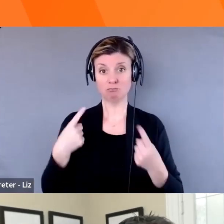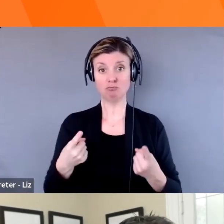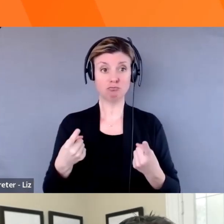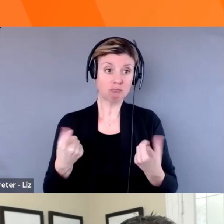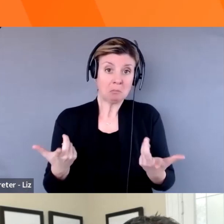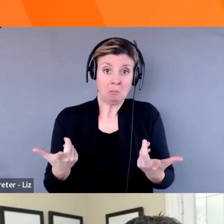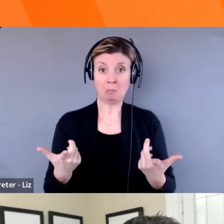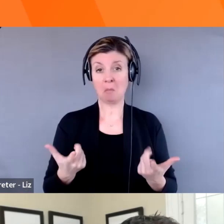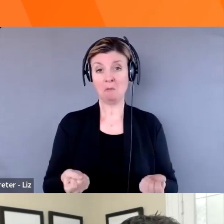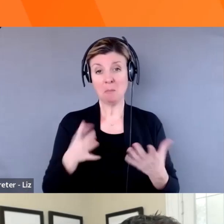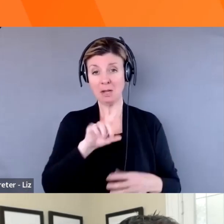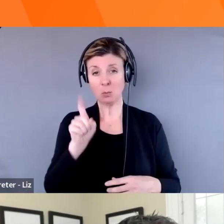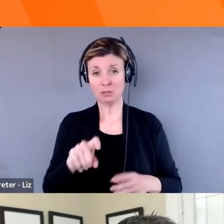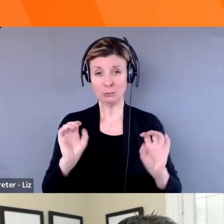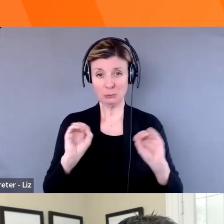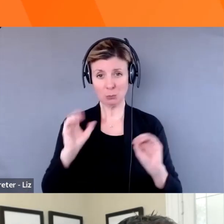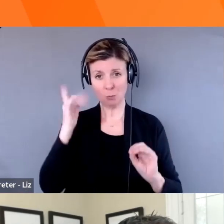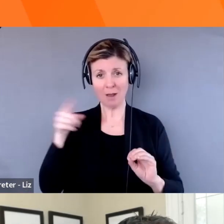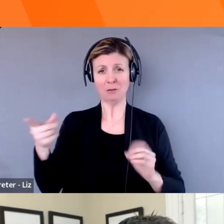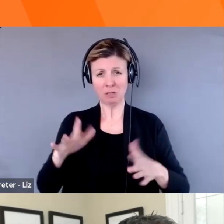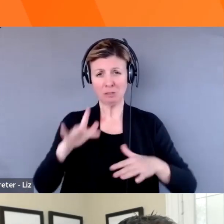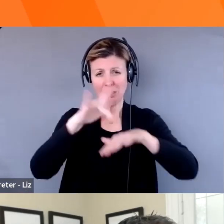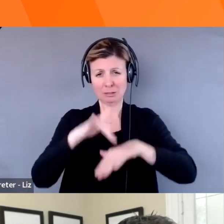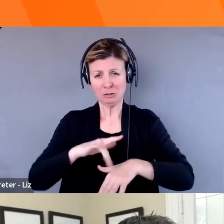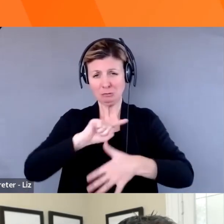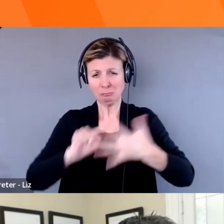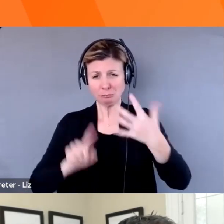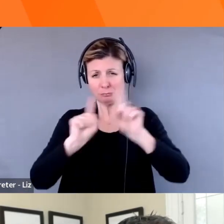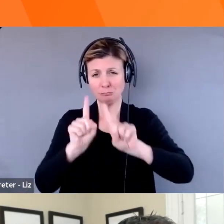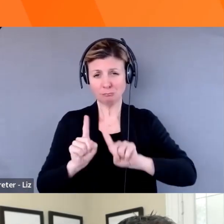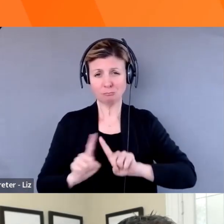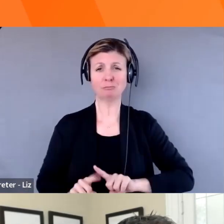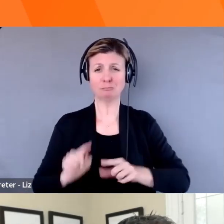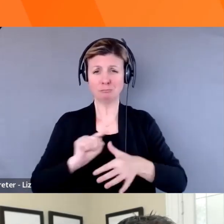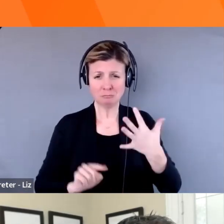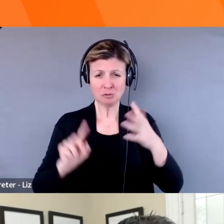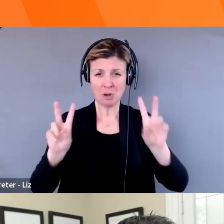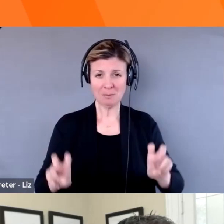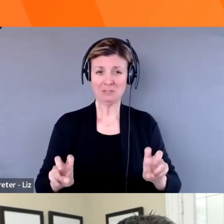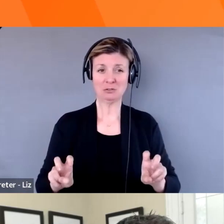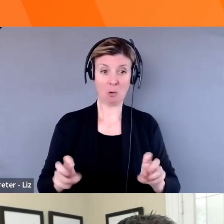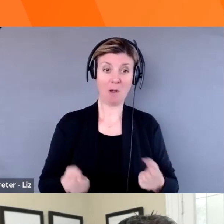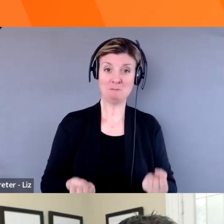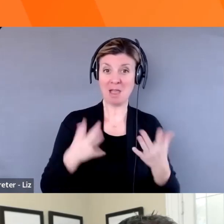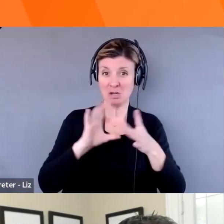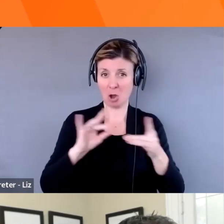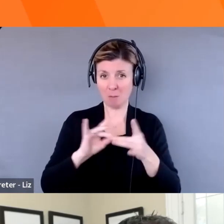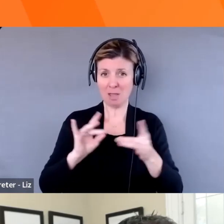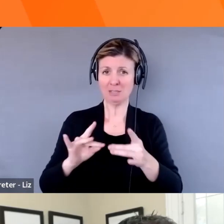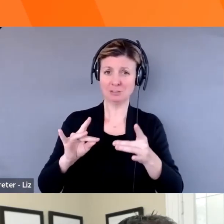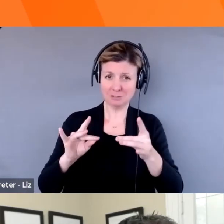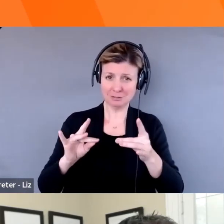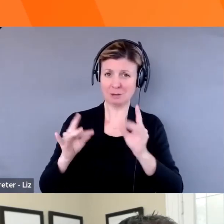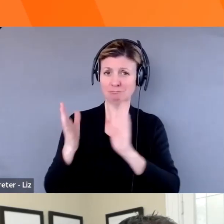think he covered a whole heck of a lot. So I think that's great. Oh, lots of kudos, which of course we know,